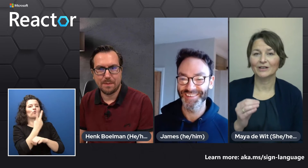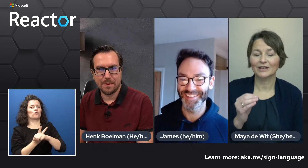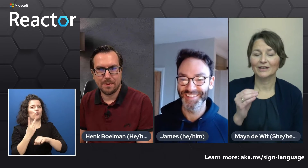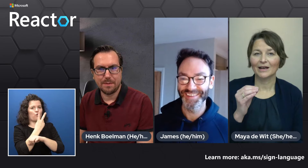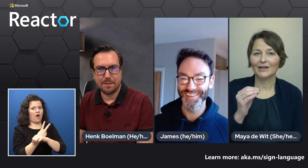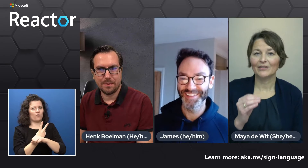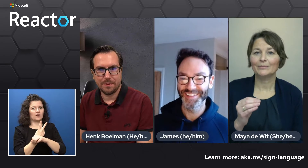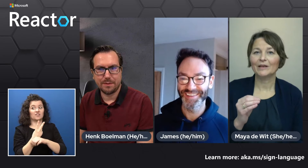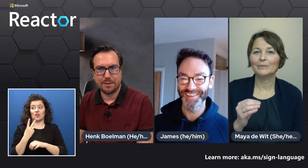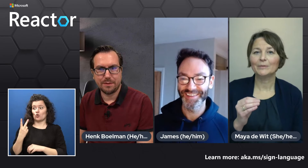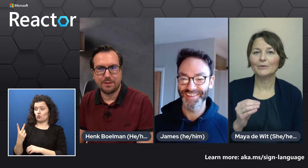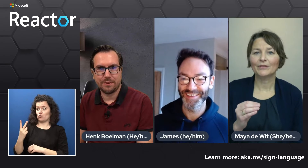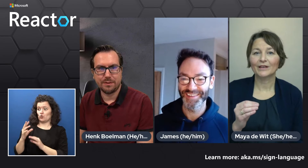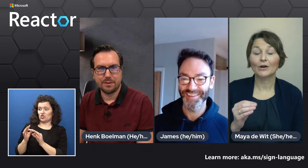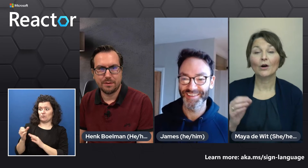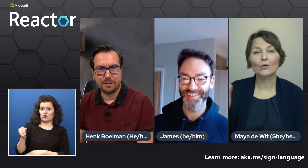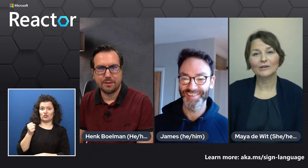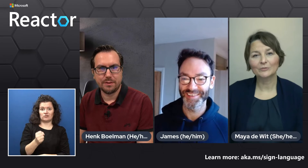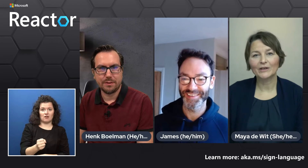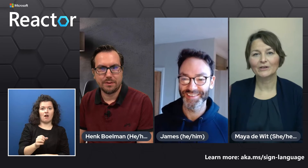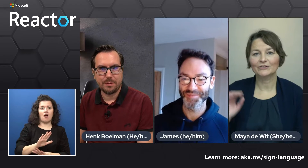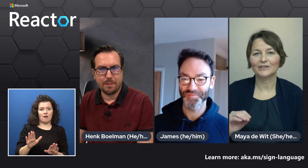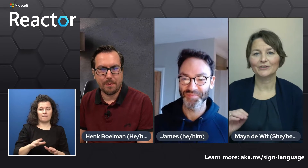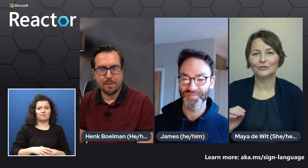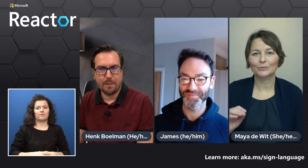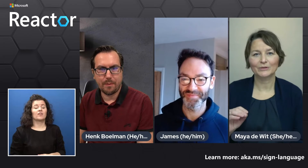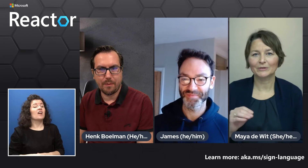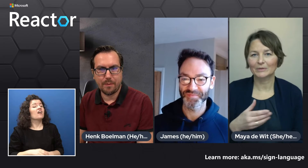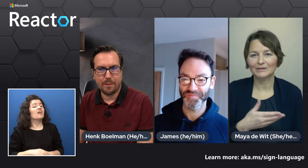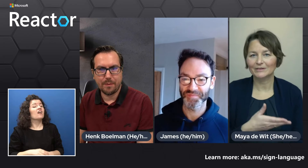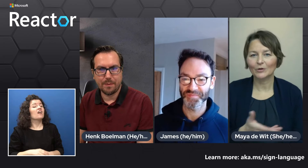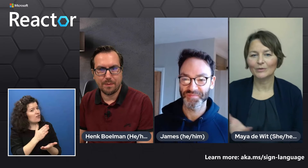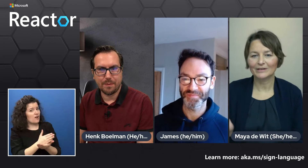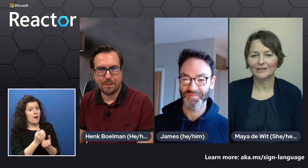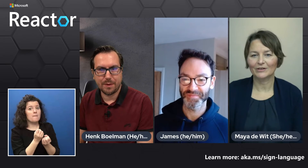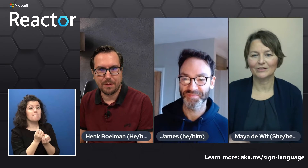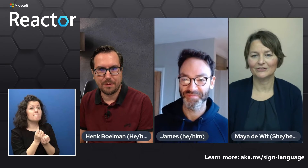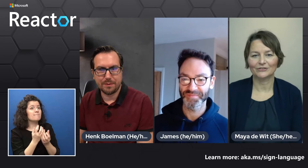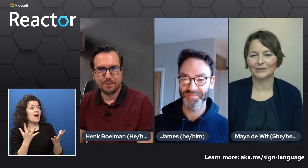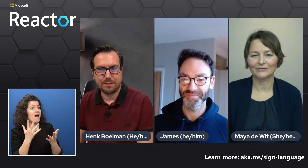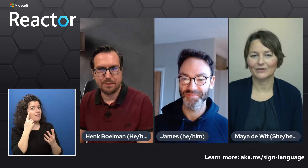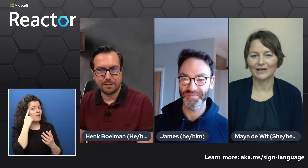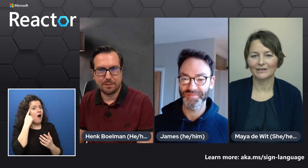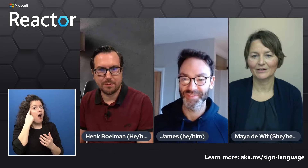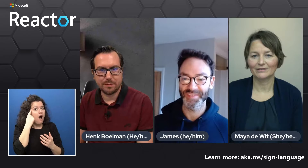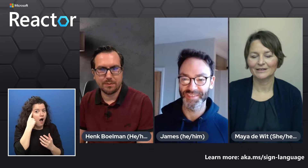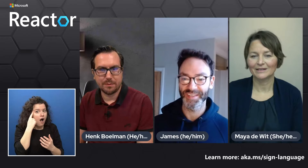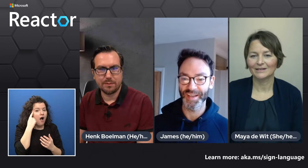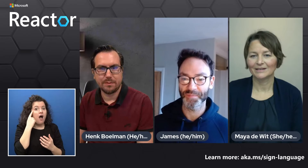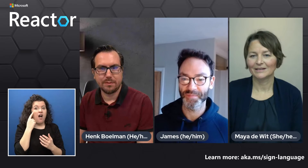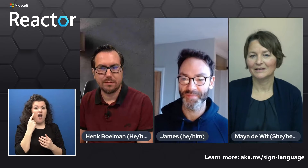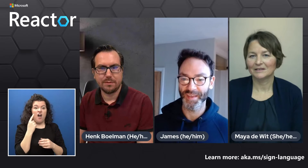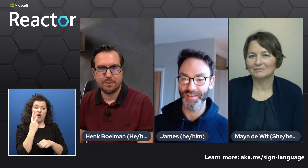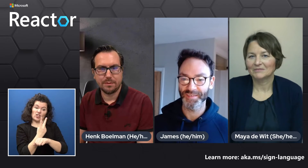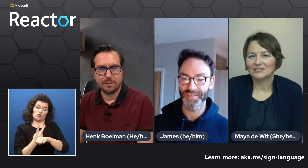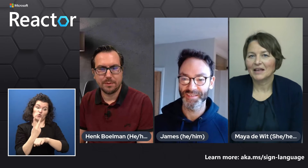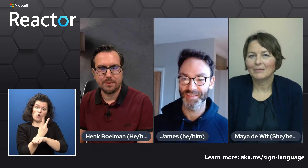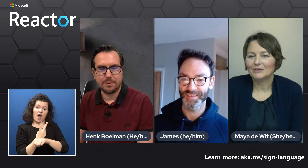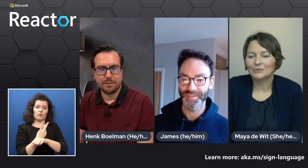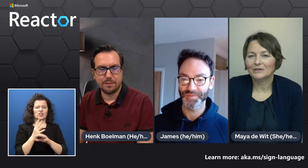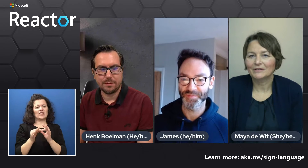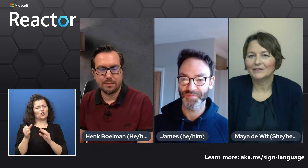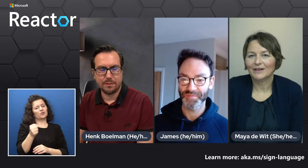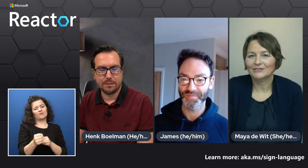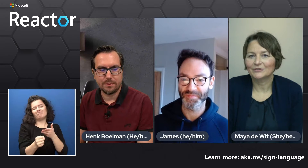because I think many people think, oh, it's because of the interpreter, but no one can concentrate for that long. The same